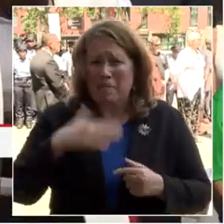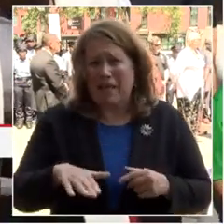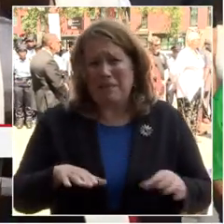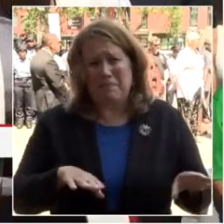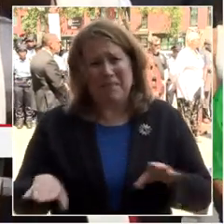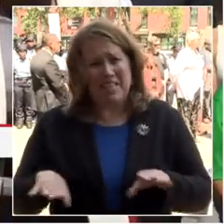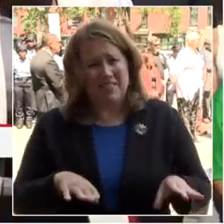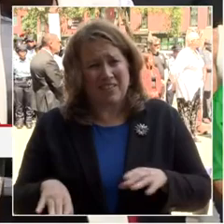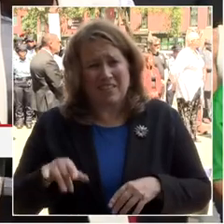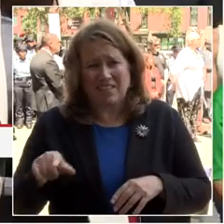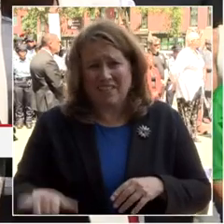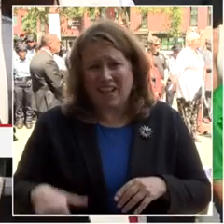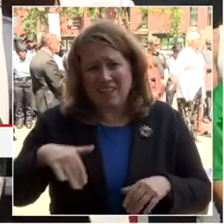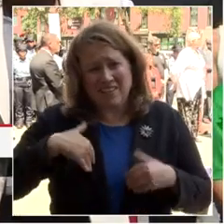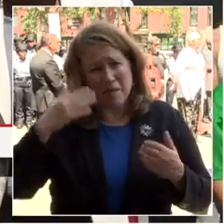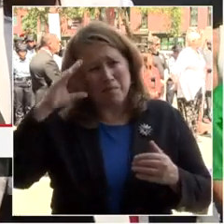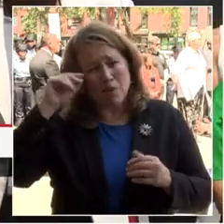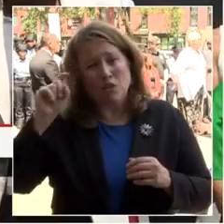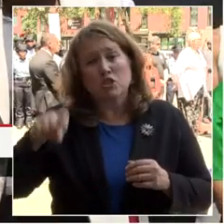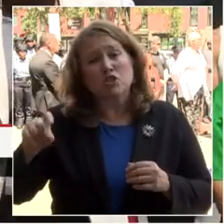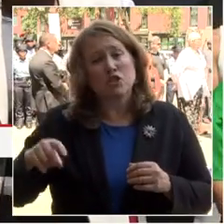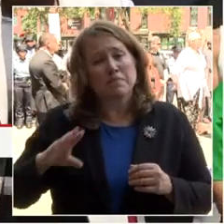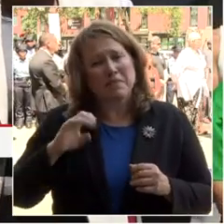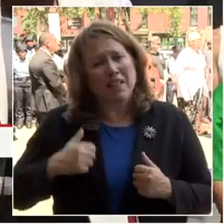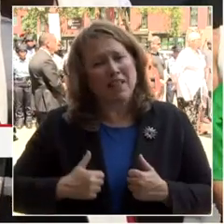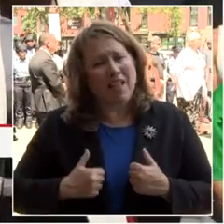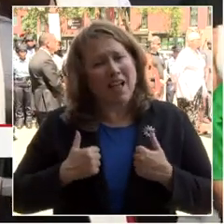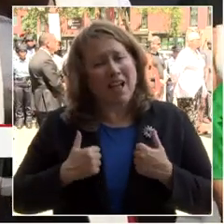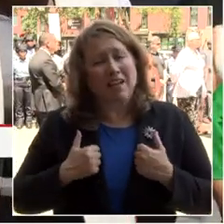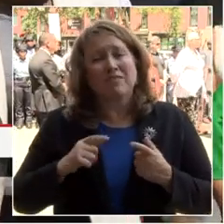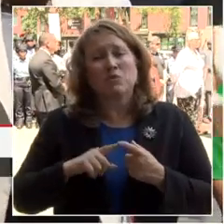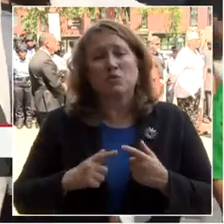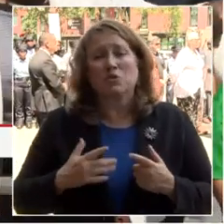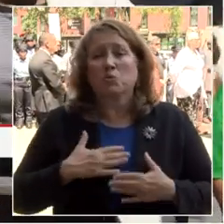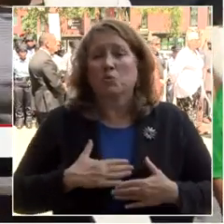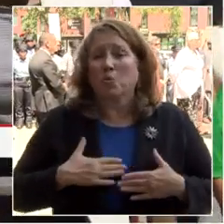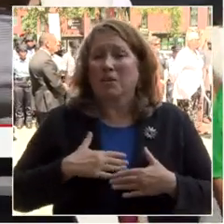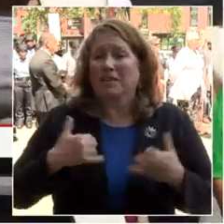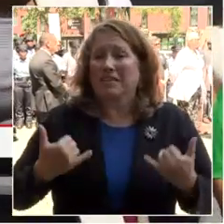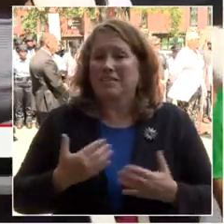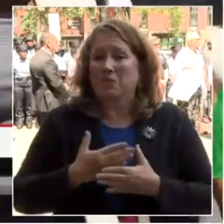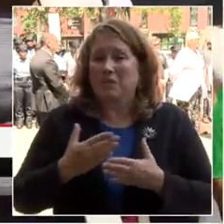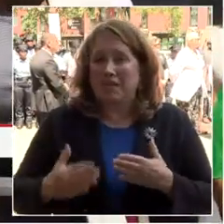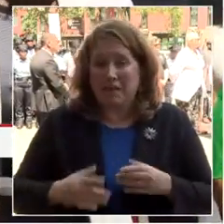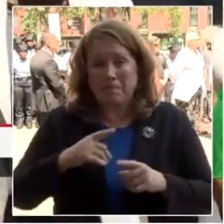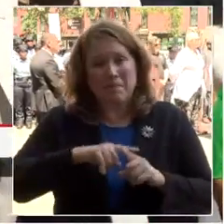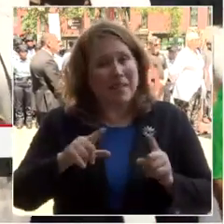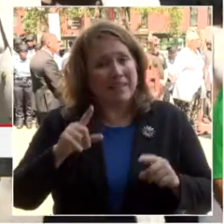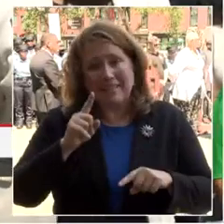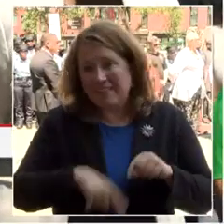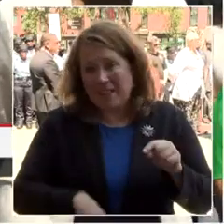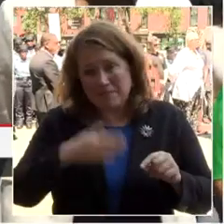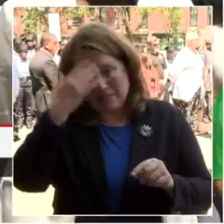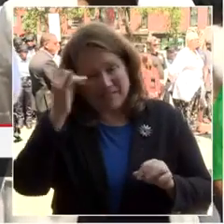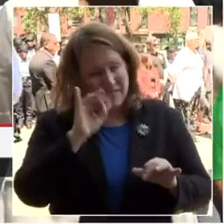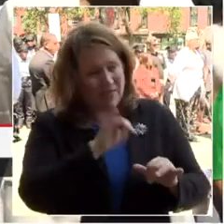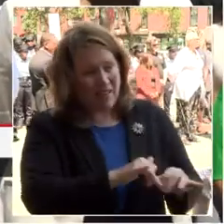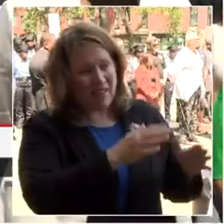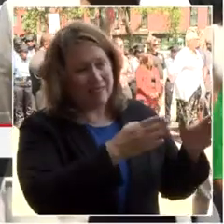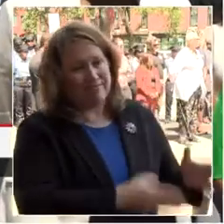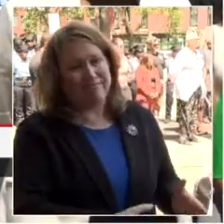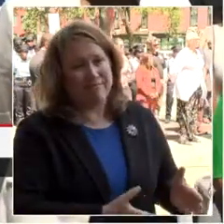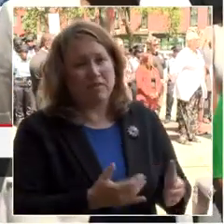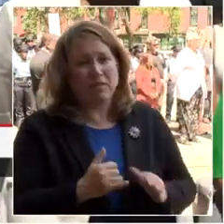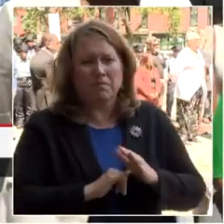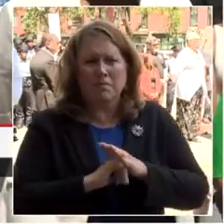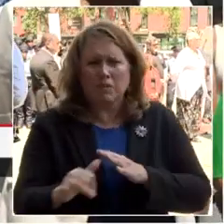alive today, being able to enjoy the 4th like everybody else on Monday. Yes. Metro has said there might be crowds and long